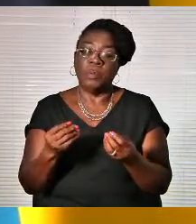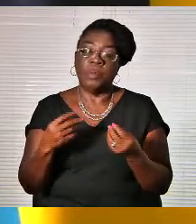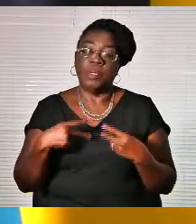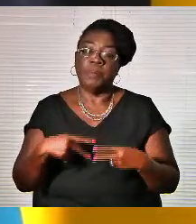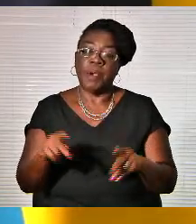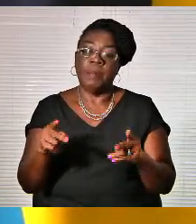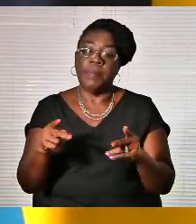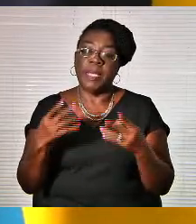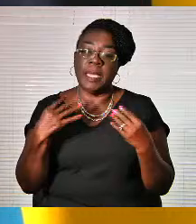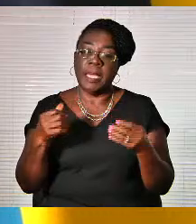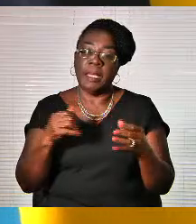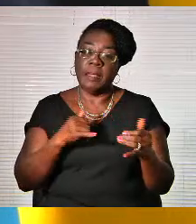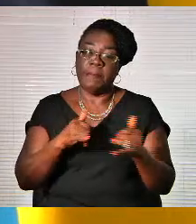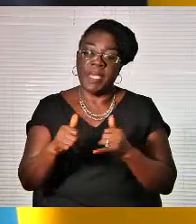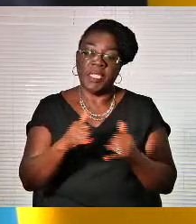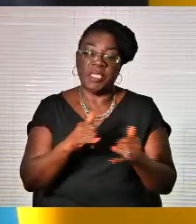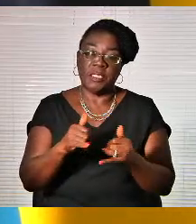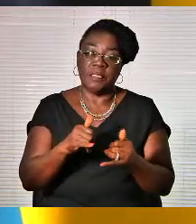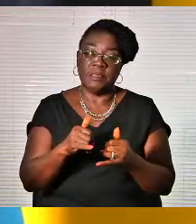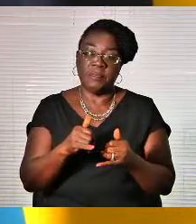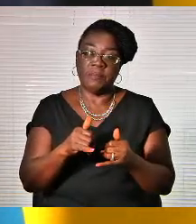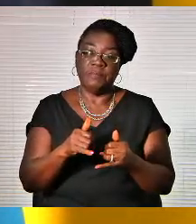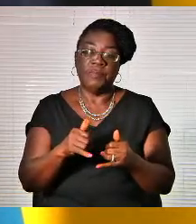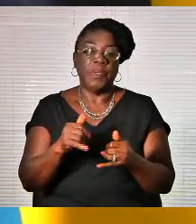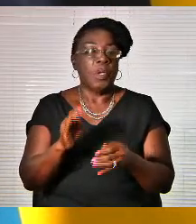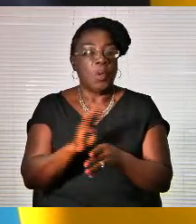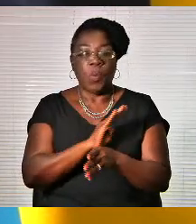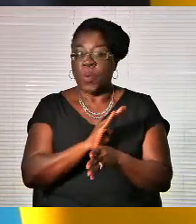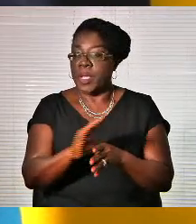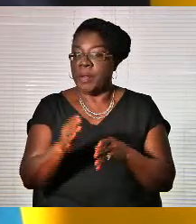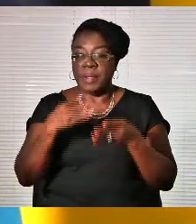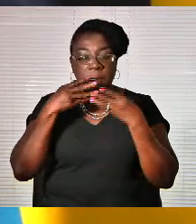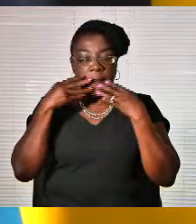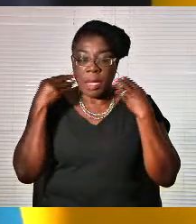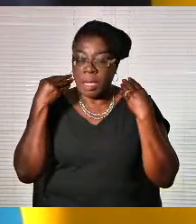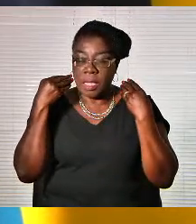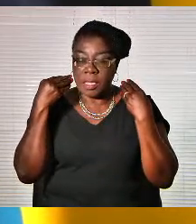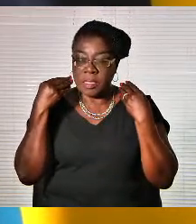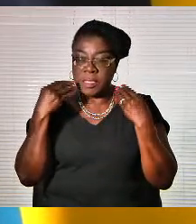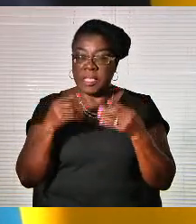like ensuring that you wear your mask, ensuring that you physically